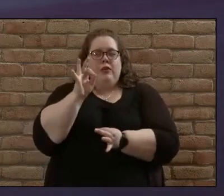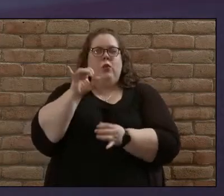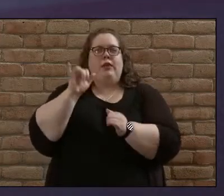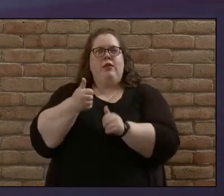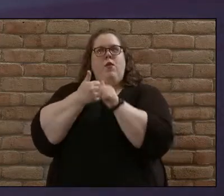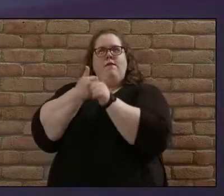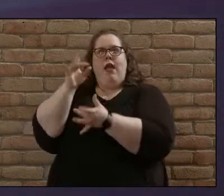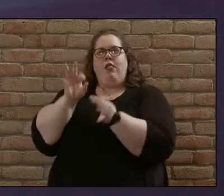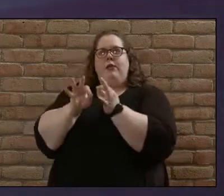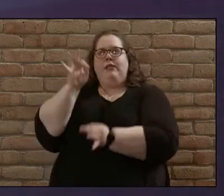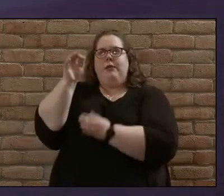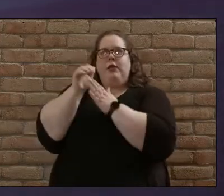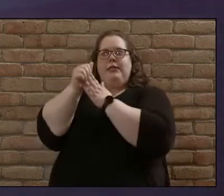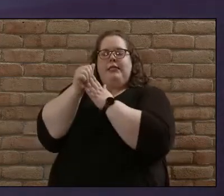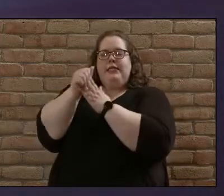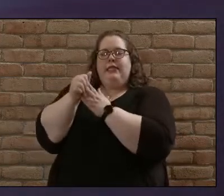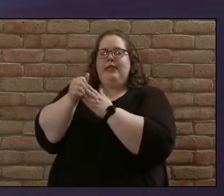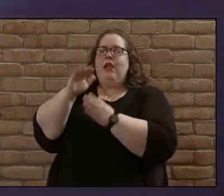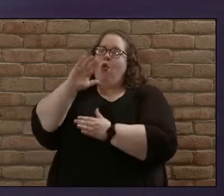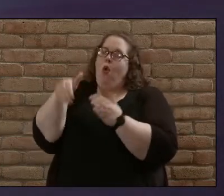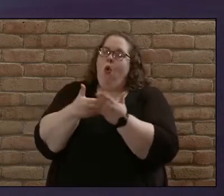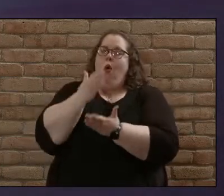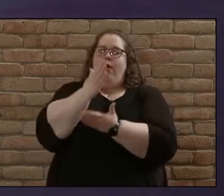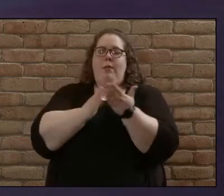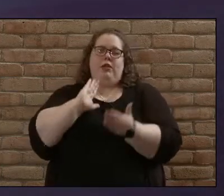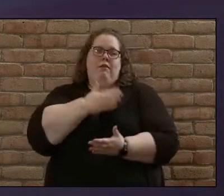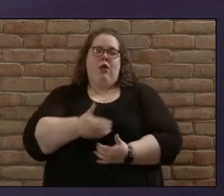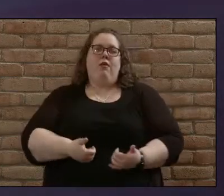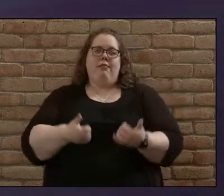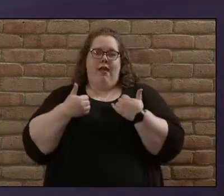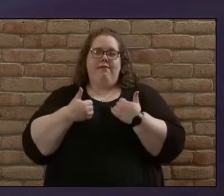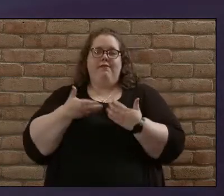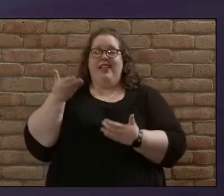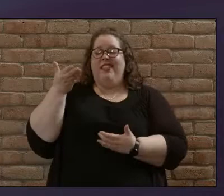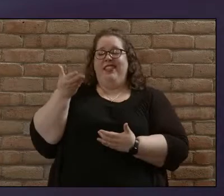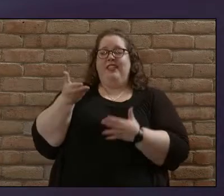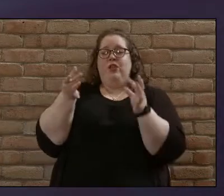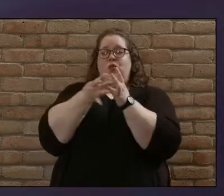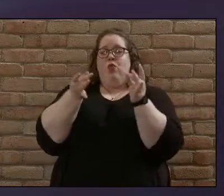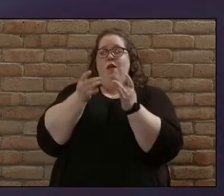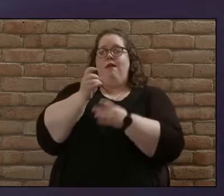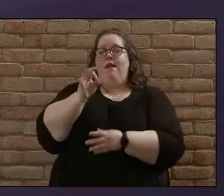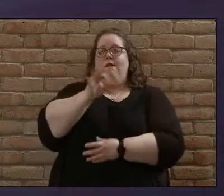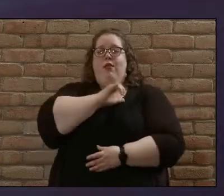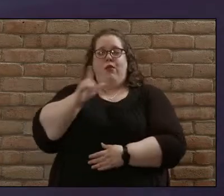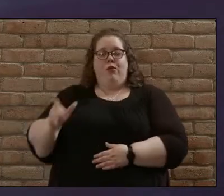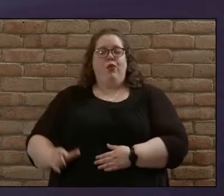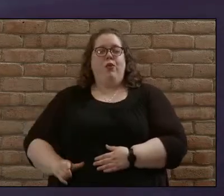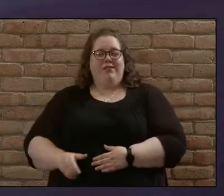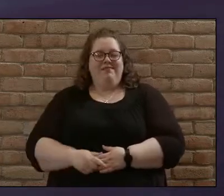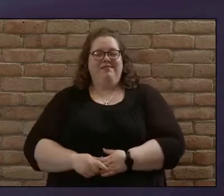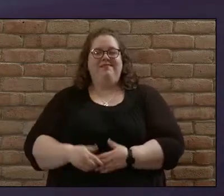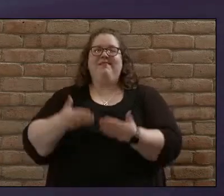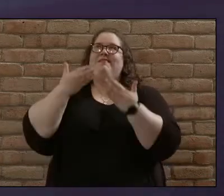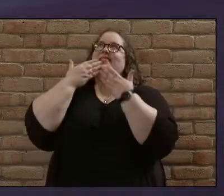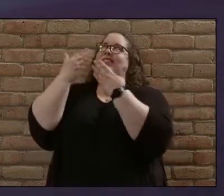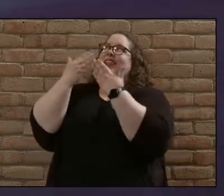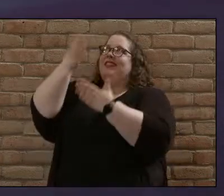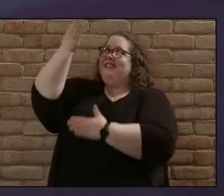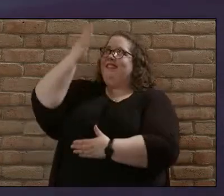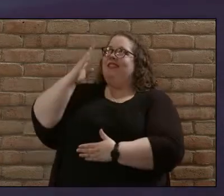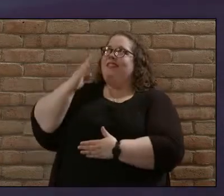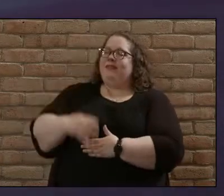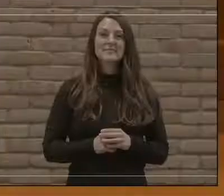leading in every part of our lives. This is the word of the Lord. Thanks be to God.